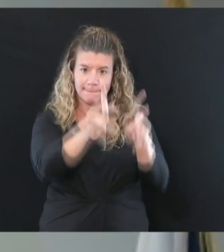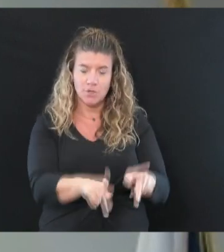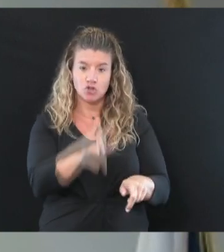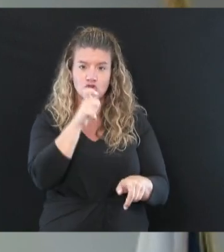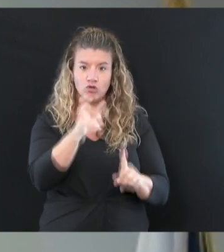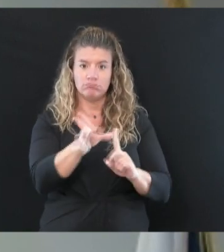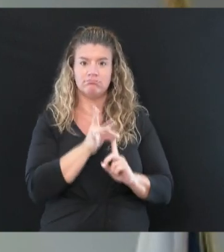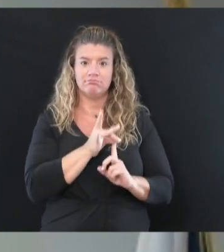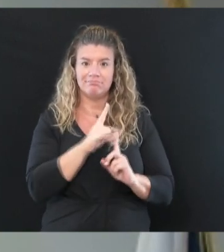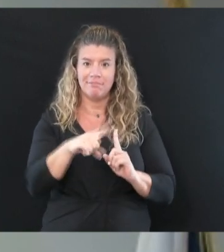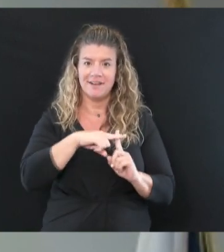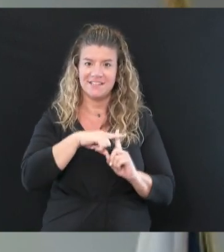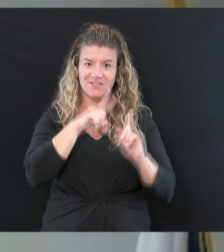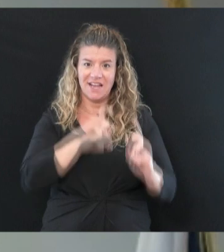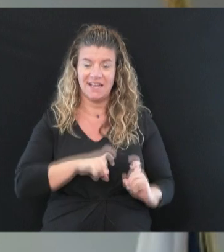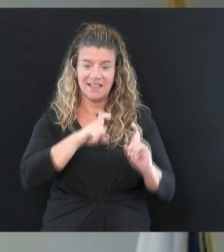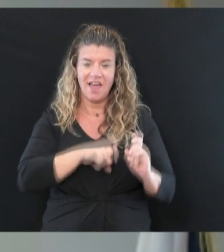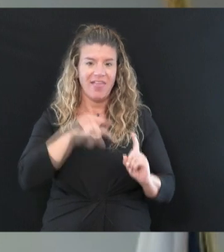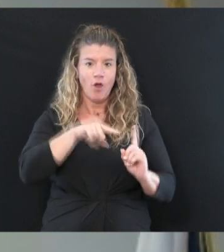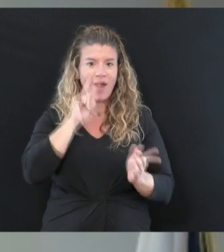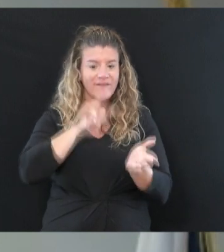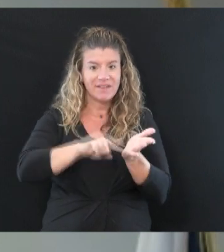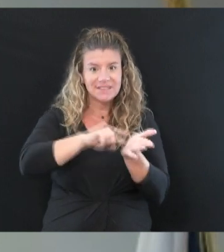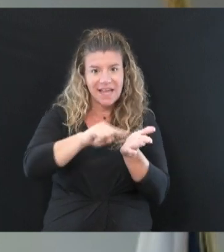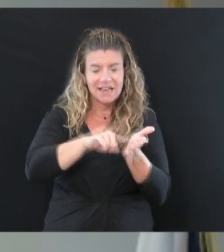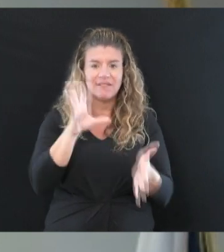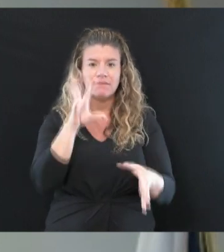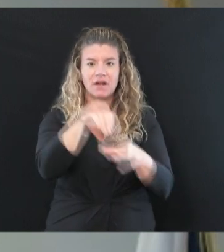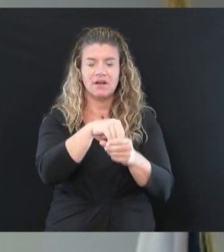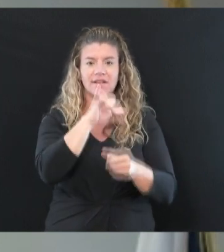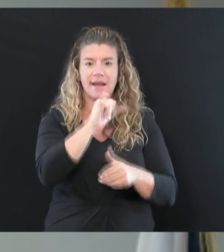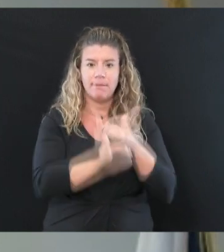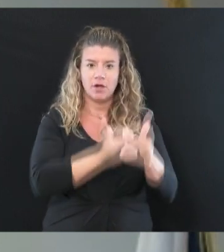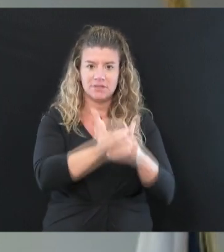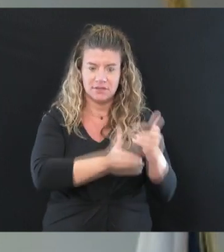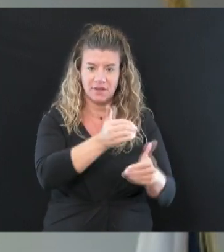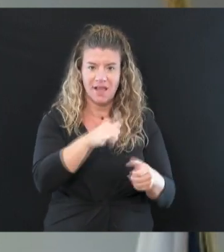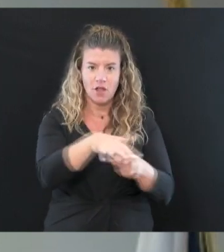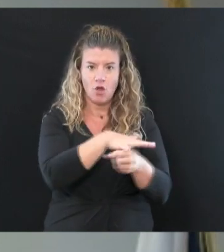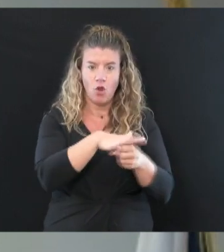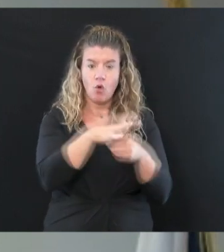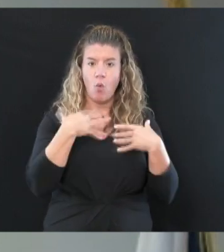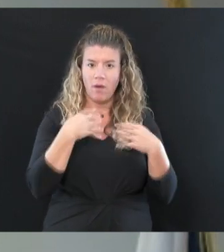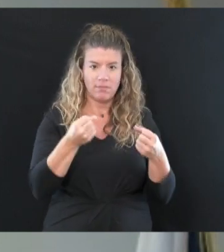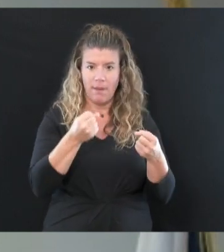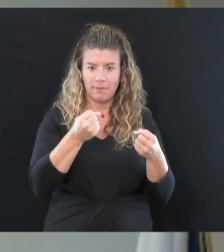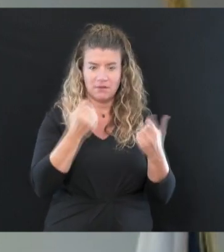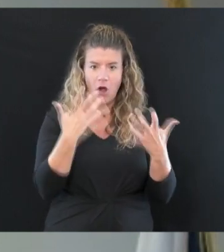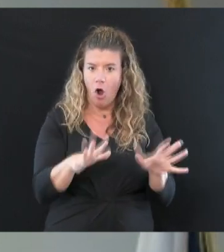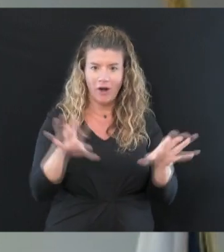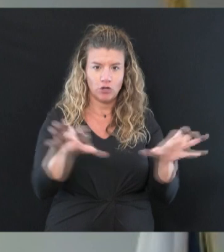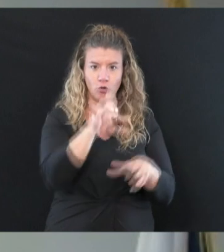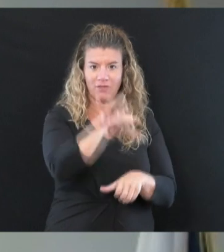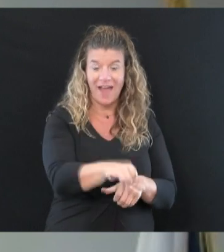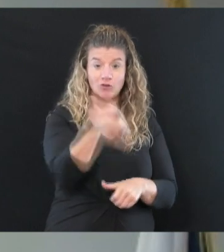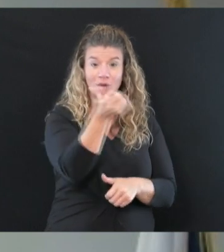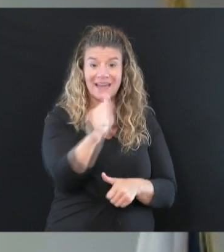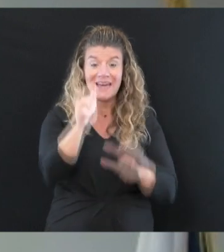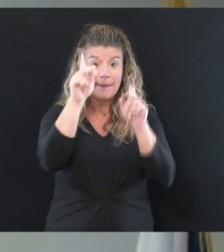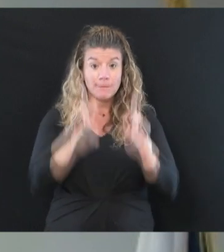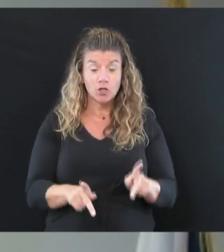positive are investigated as a part of the process local health departments go through, and that any individuals that need to